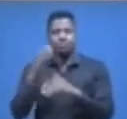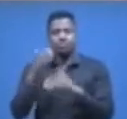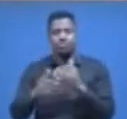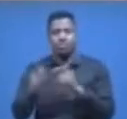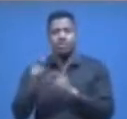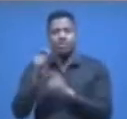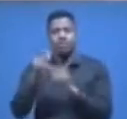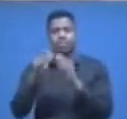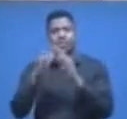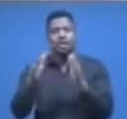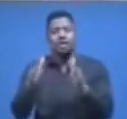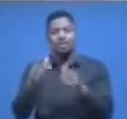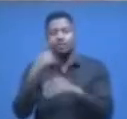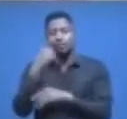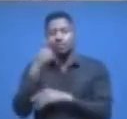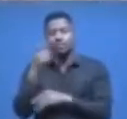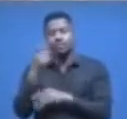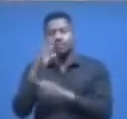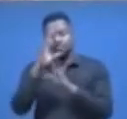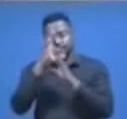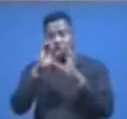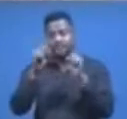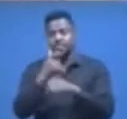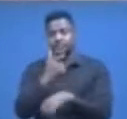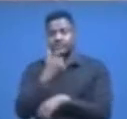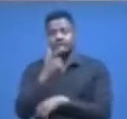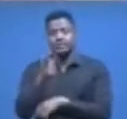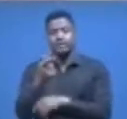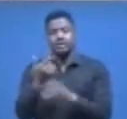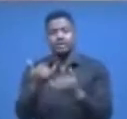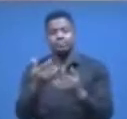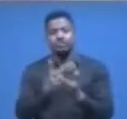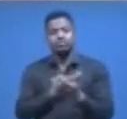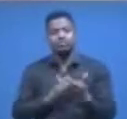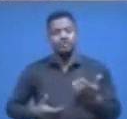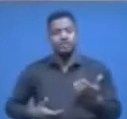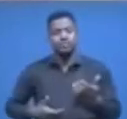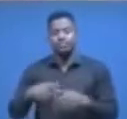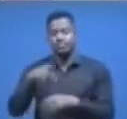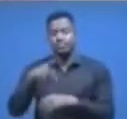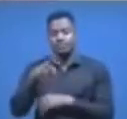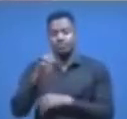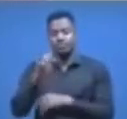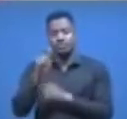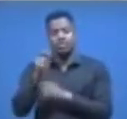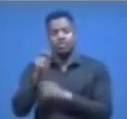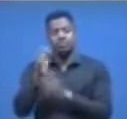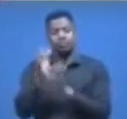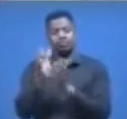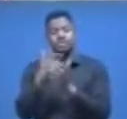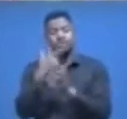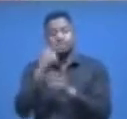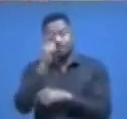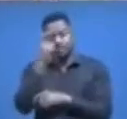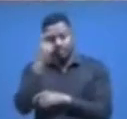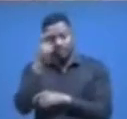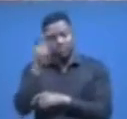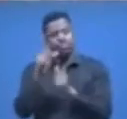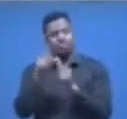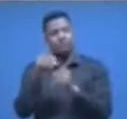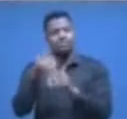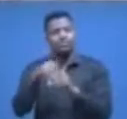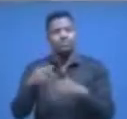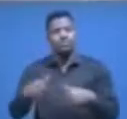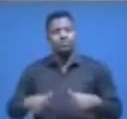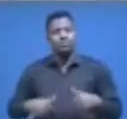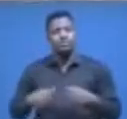Award House dream. President Akufo-Addo, who is the chief patron of the award scheme, said the government will continue to invest in youth